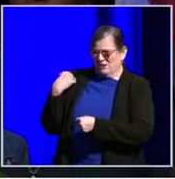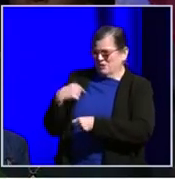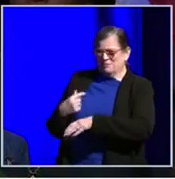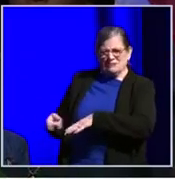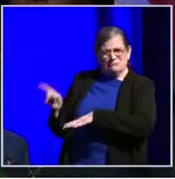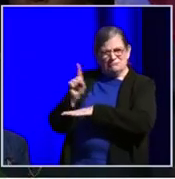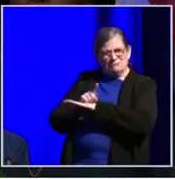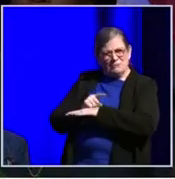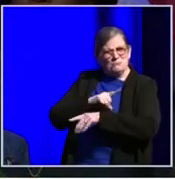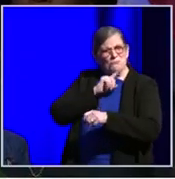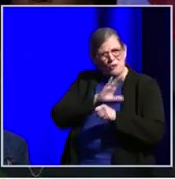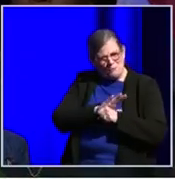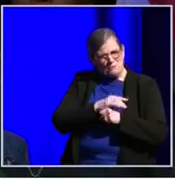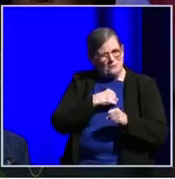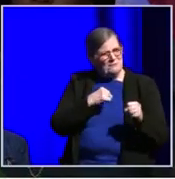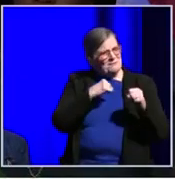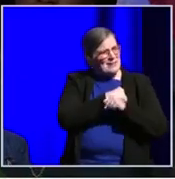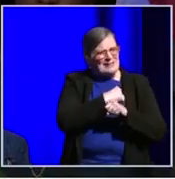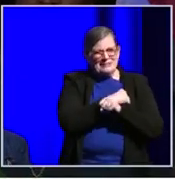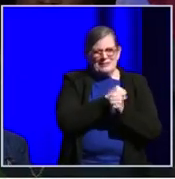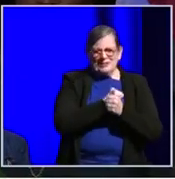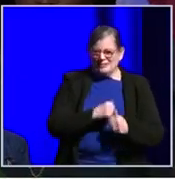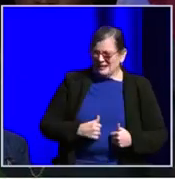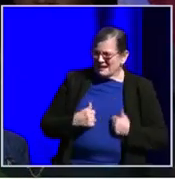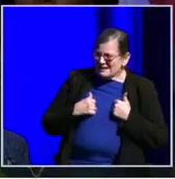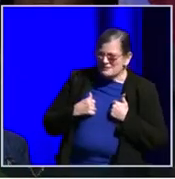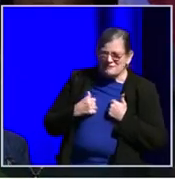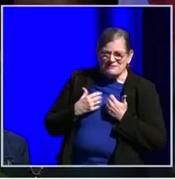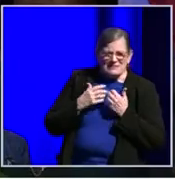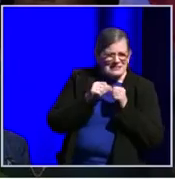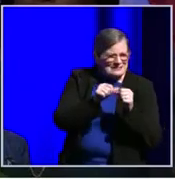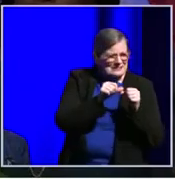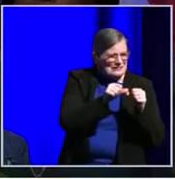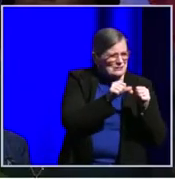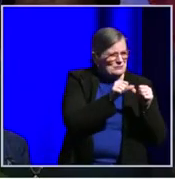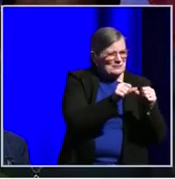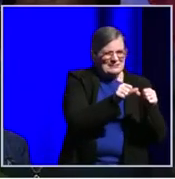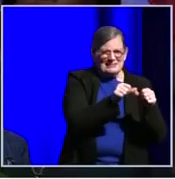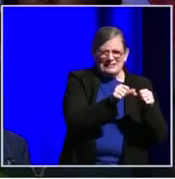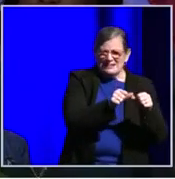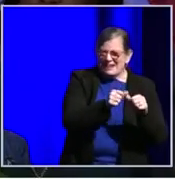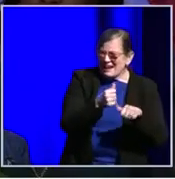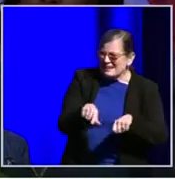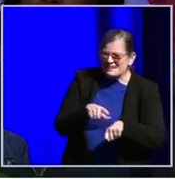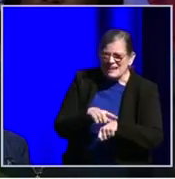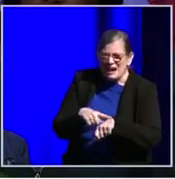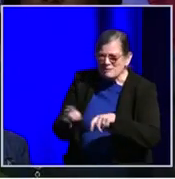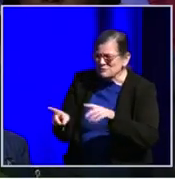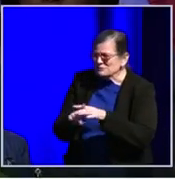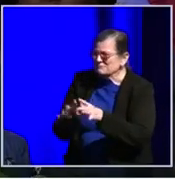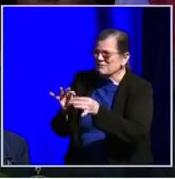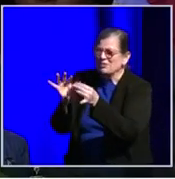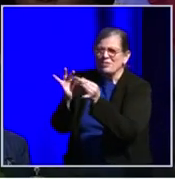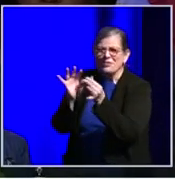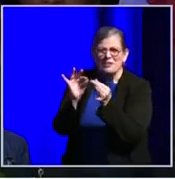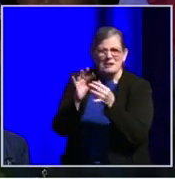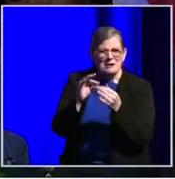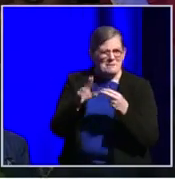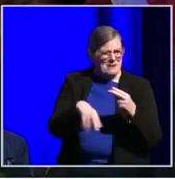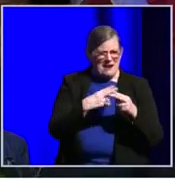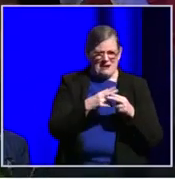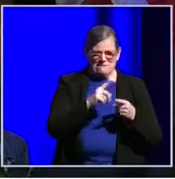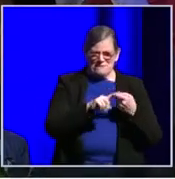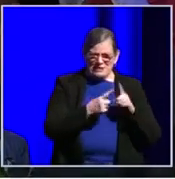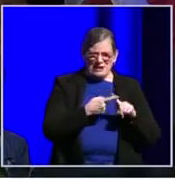or a DM, attended my monthly community office hours, or offered testimony on a bill, I've brought your ideas, input, and experiences to life through my efforts